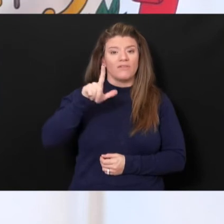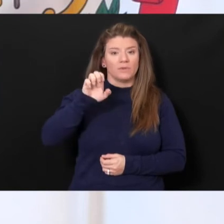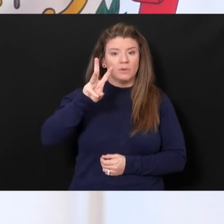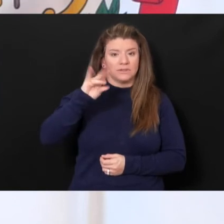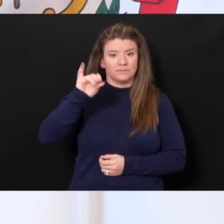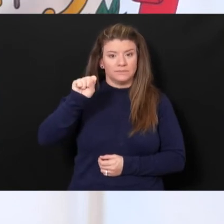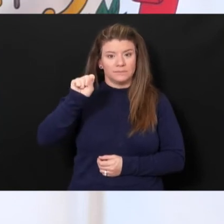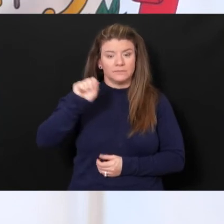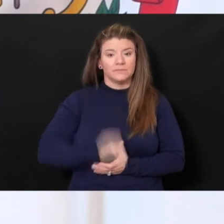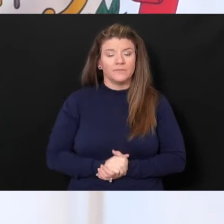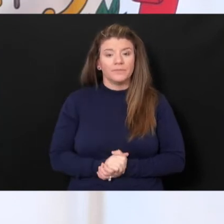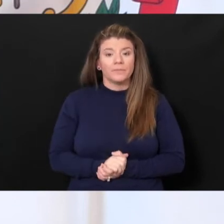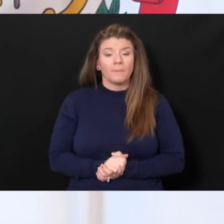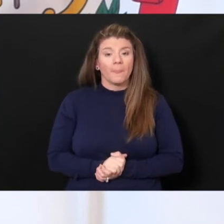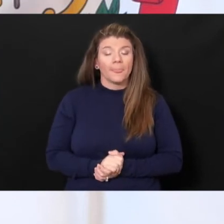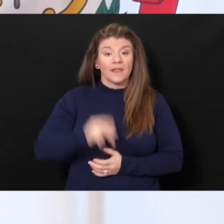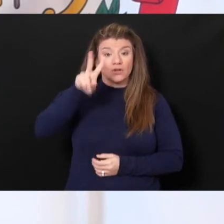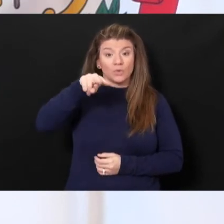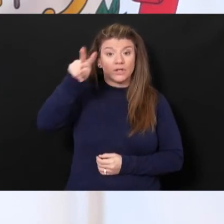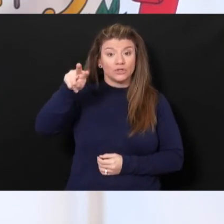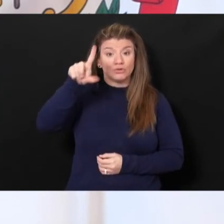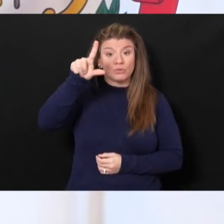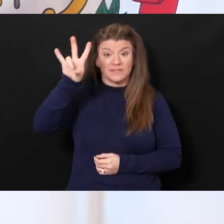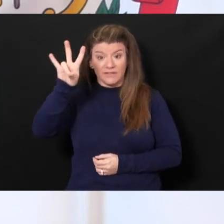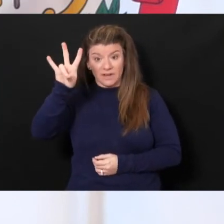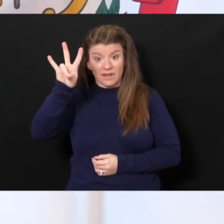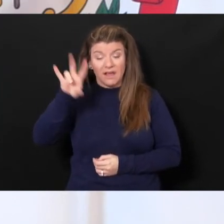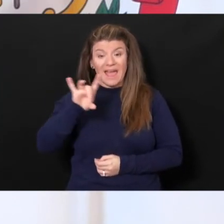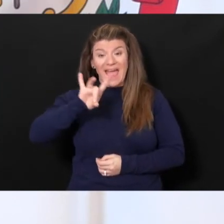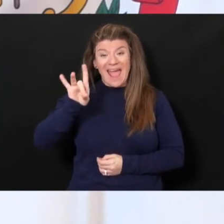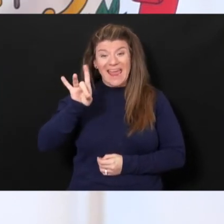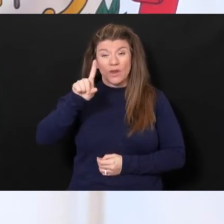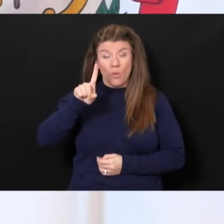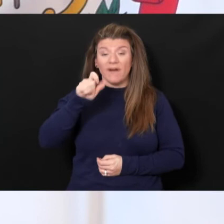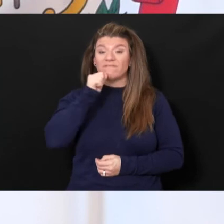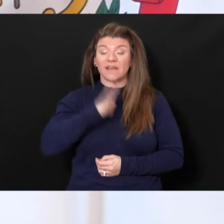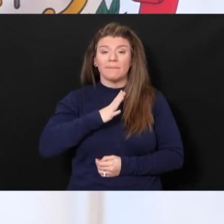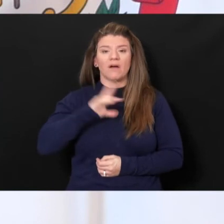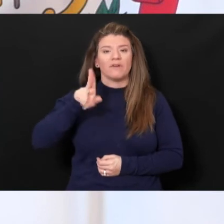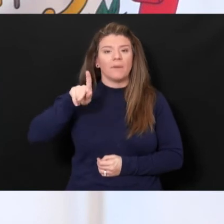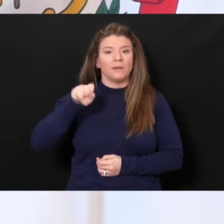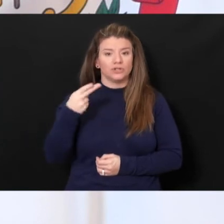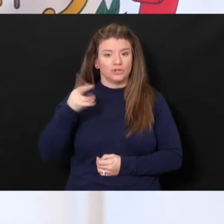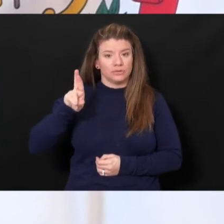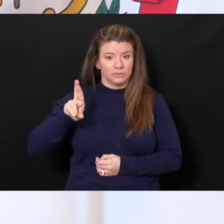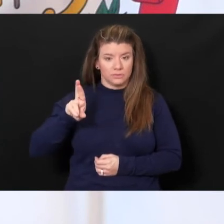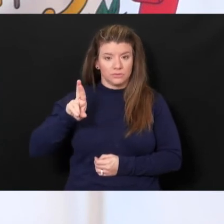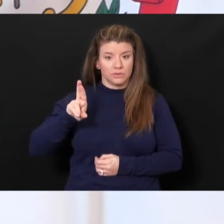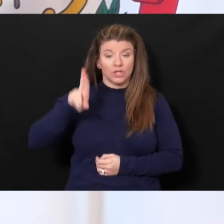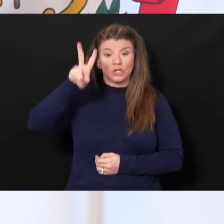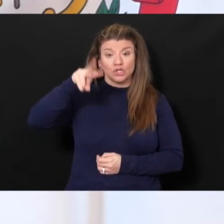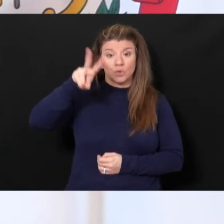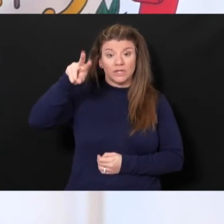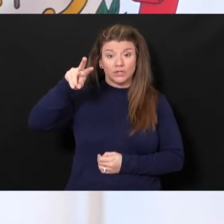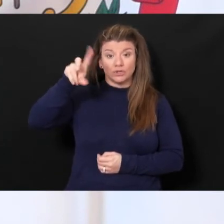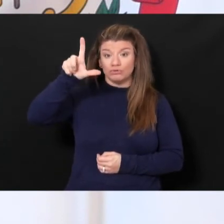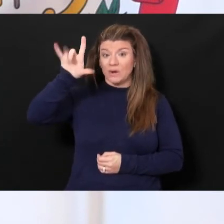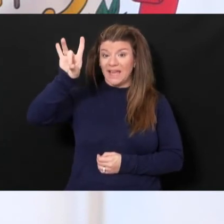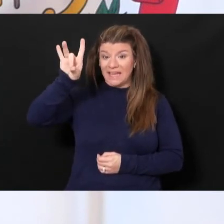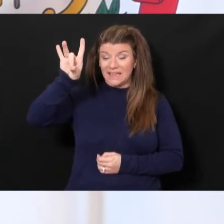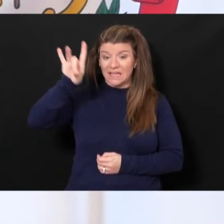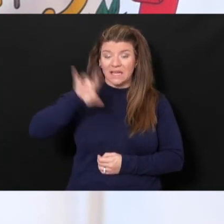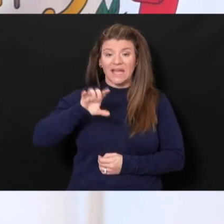County. The 2,227th death is an 81-year-old female from Upshur County. The 2,228th